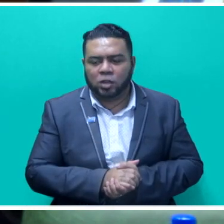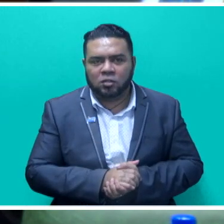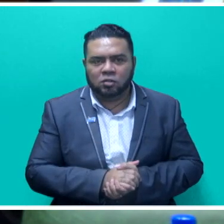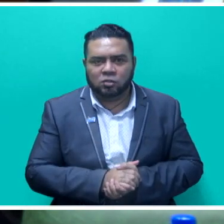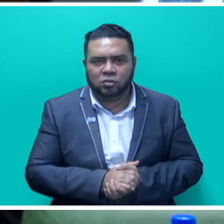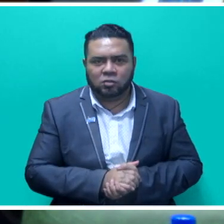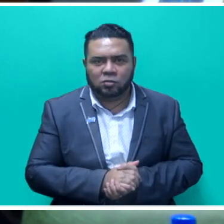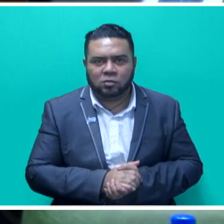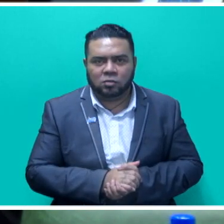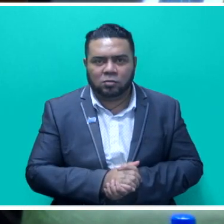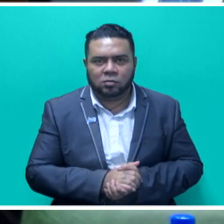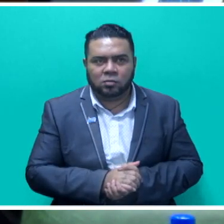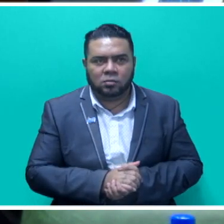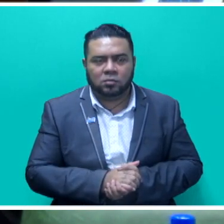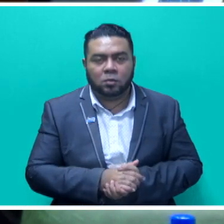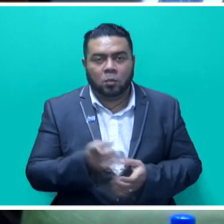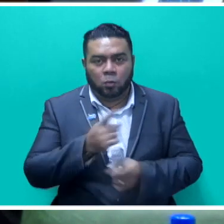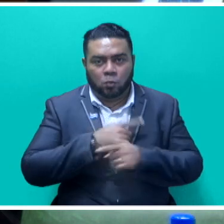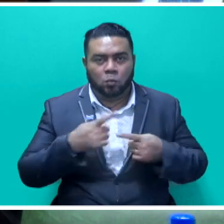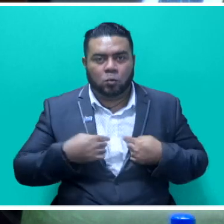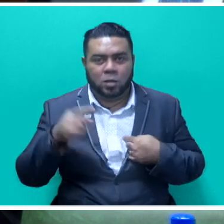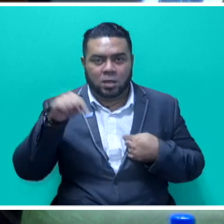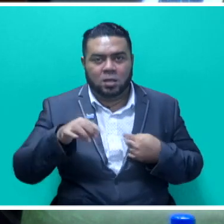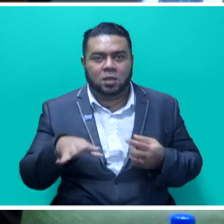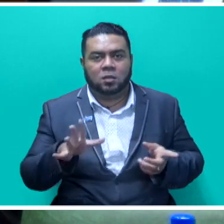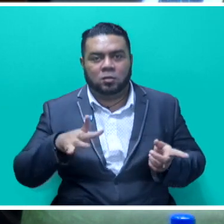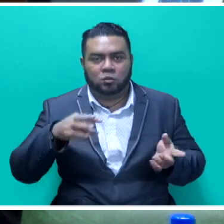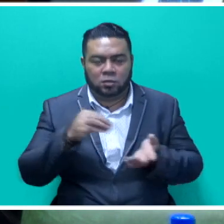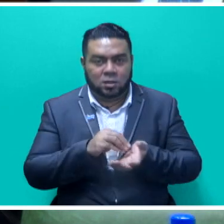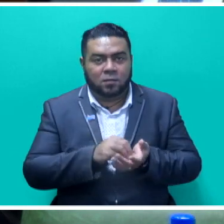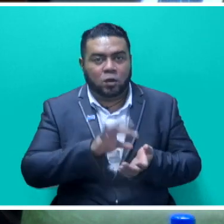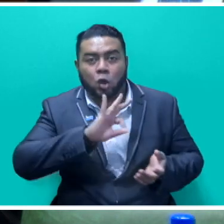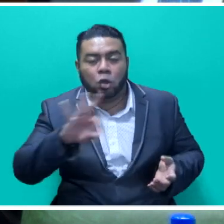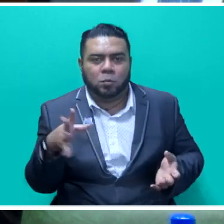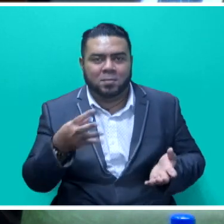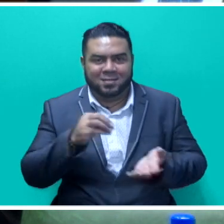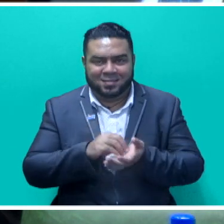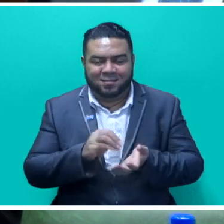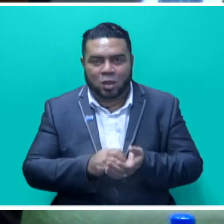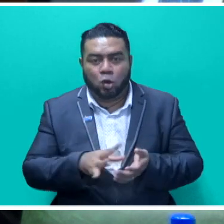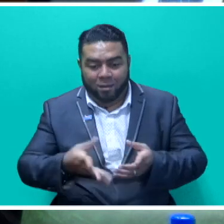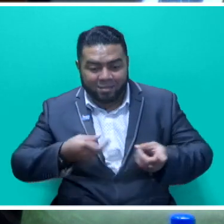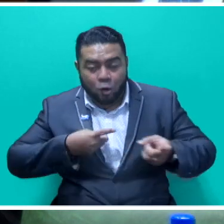nor experience of freedoms and the dignity that we now rightfully demand and deserve.